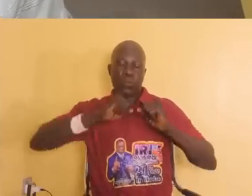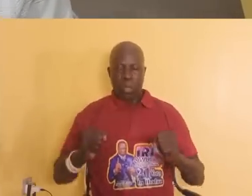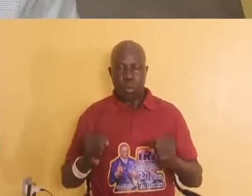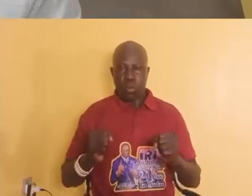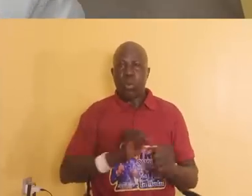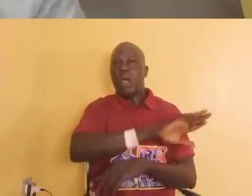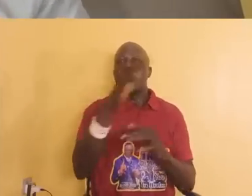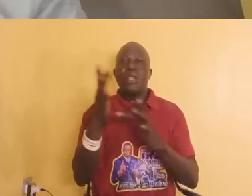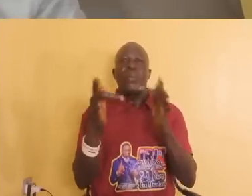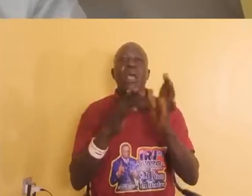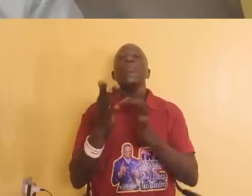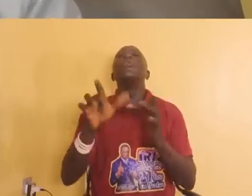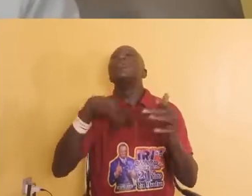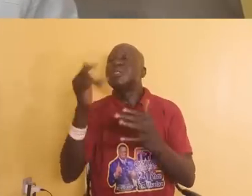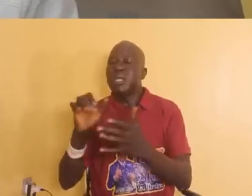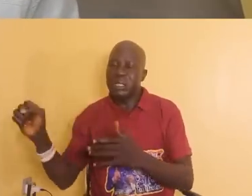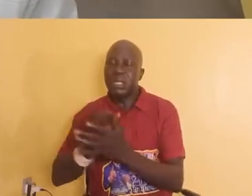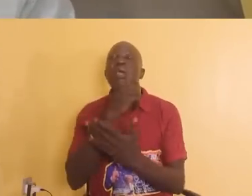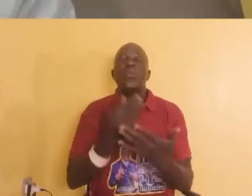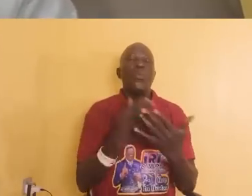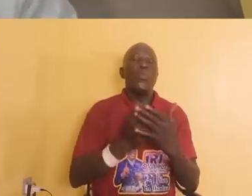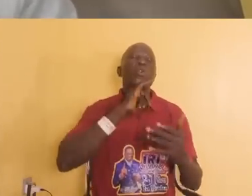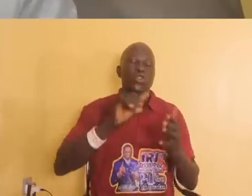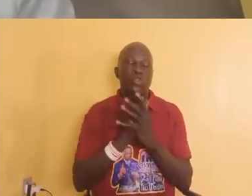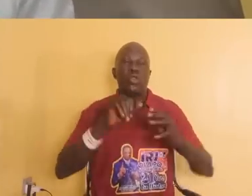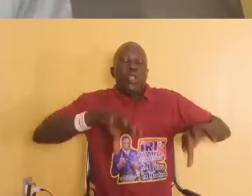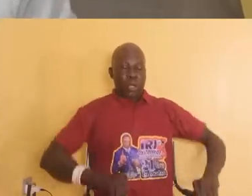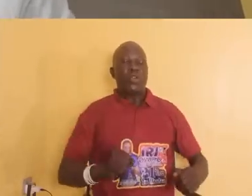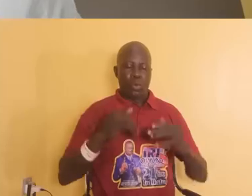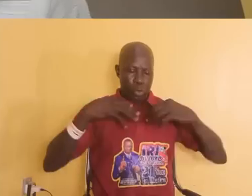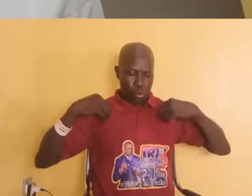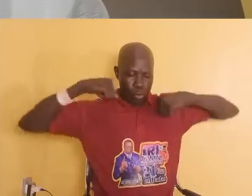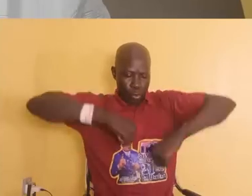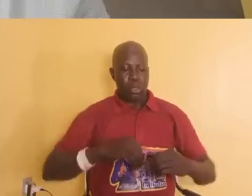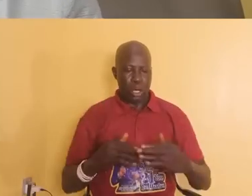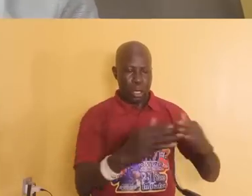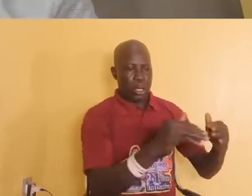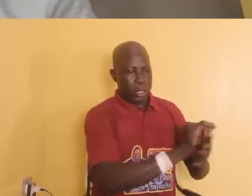is power. Even the Bible says, oh, what is profit to die.